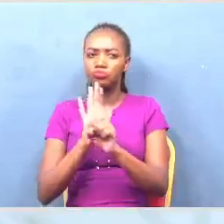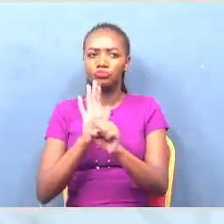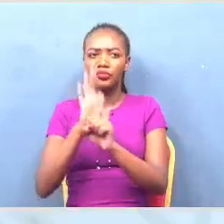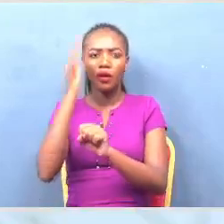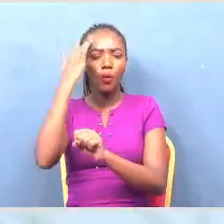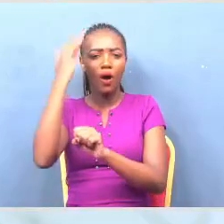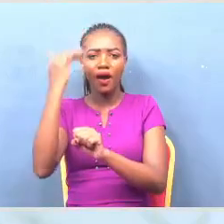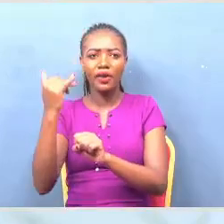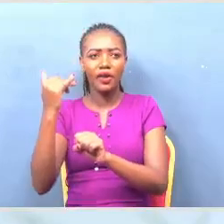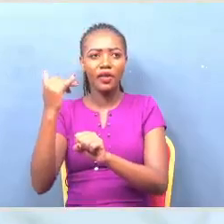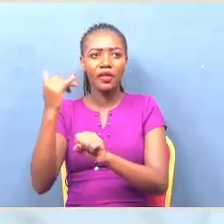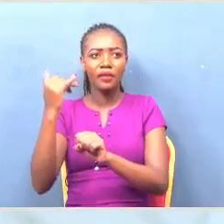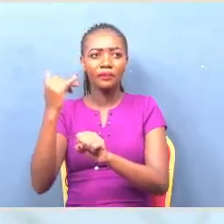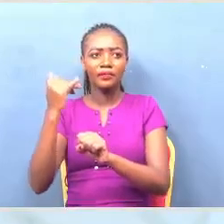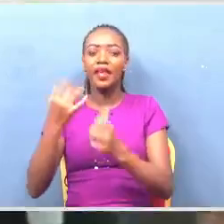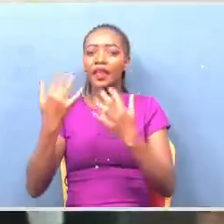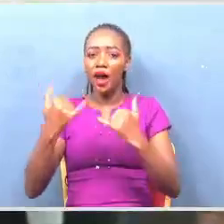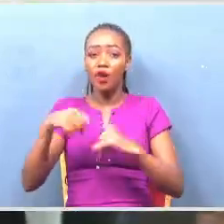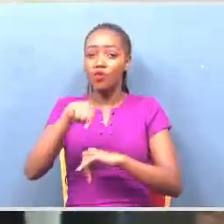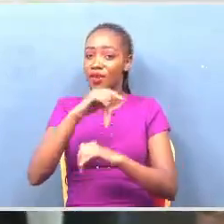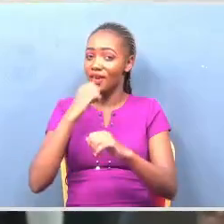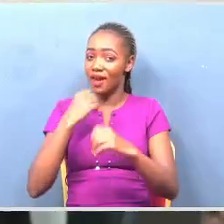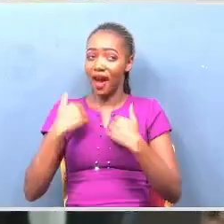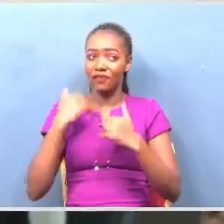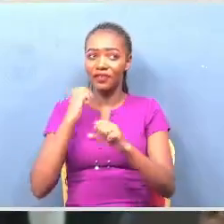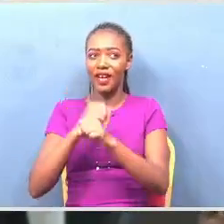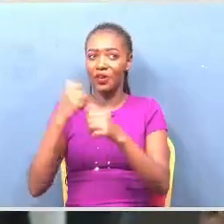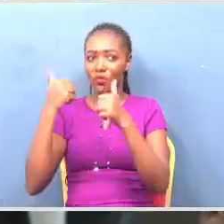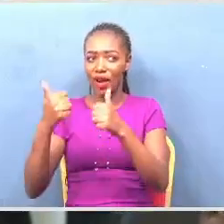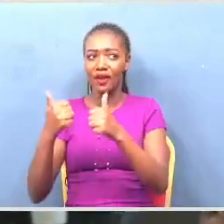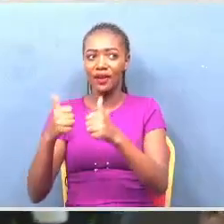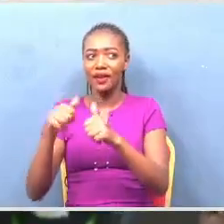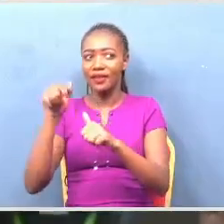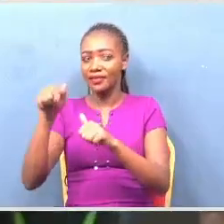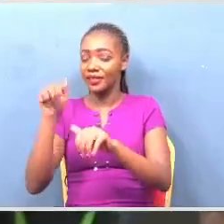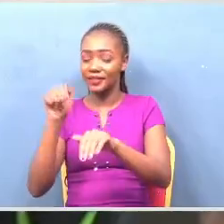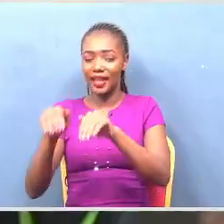because we have raised the bar in this election.